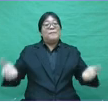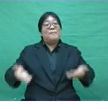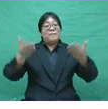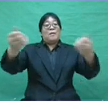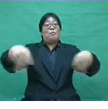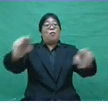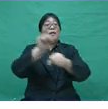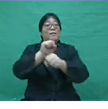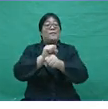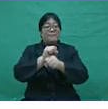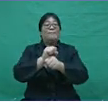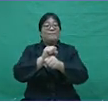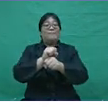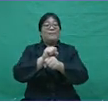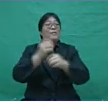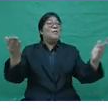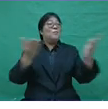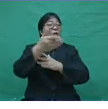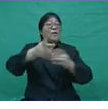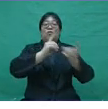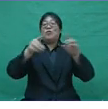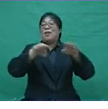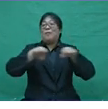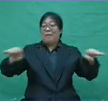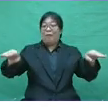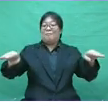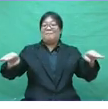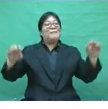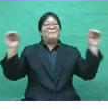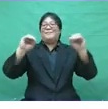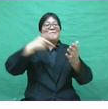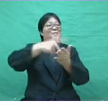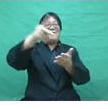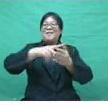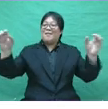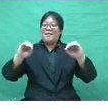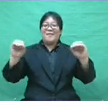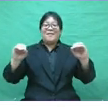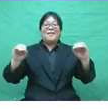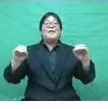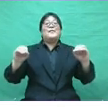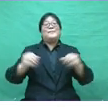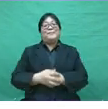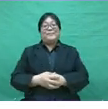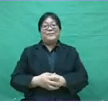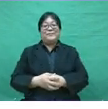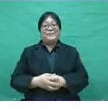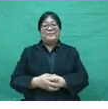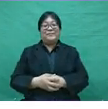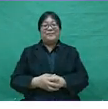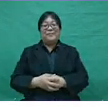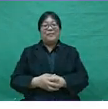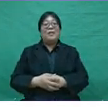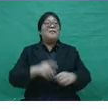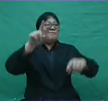employment opportunities through this digital platform at no cost to organizations or employers. With